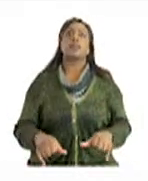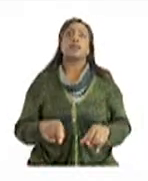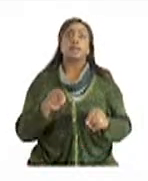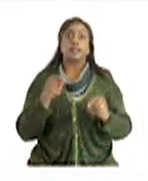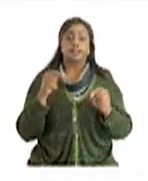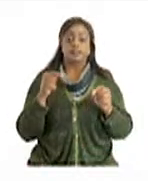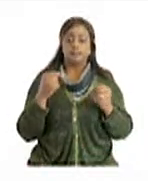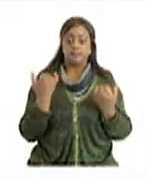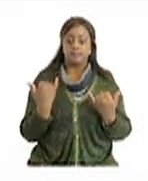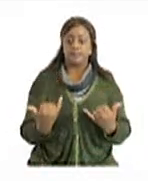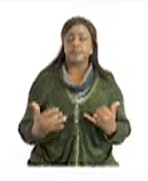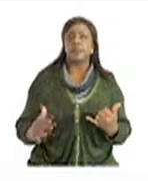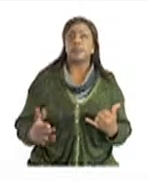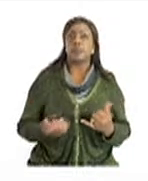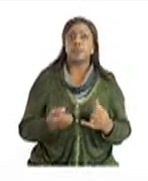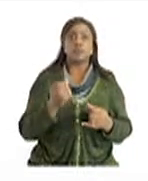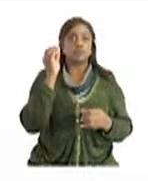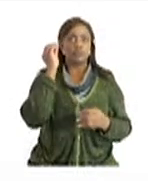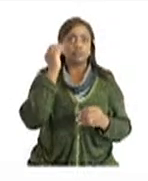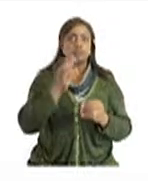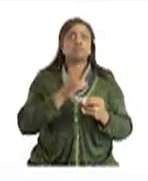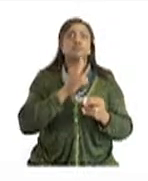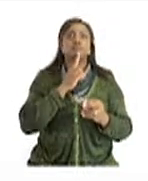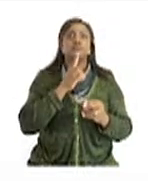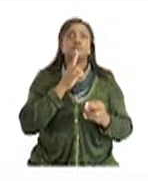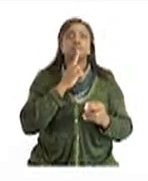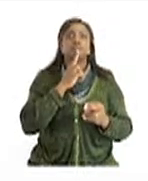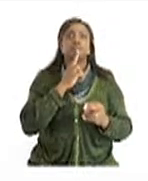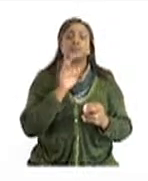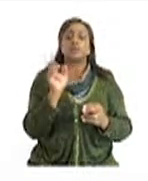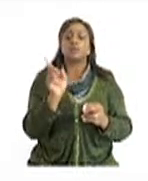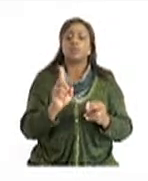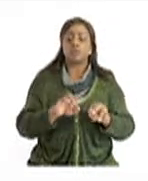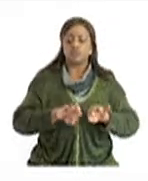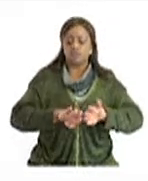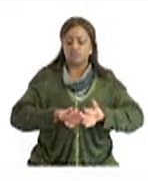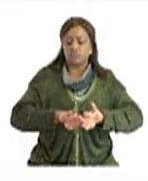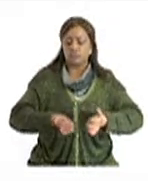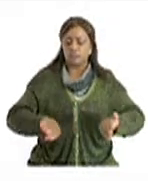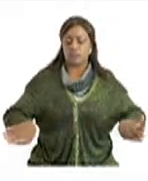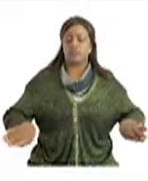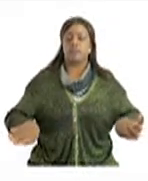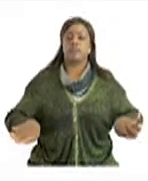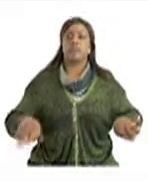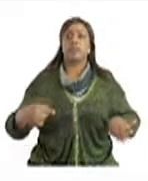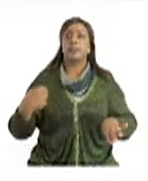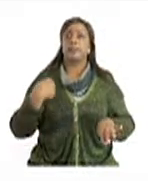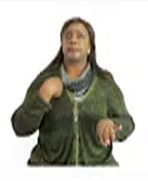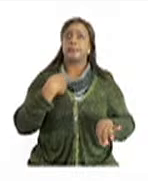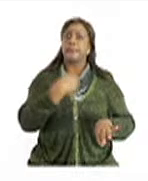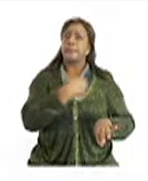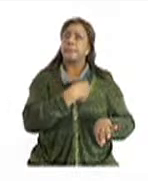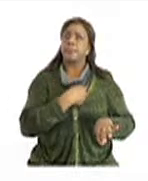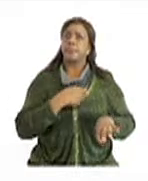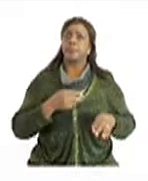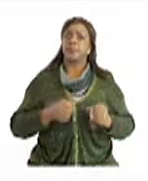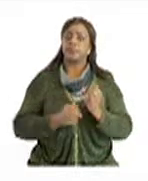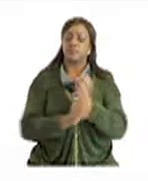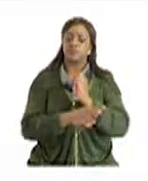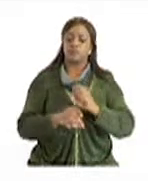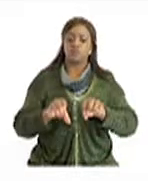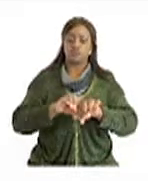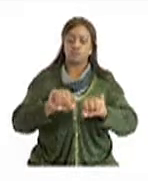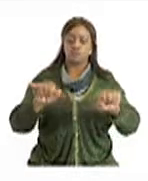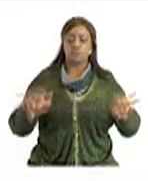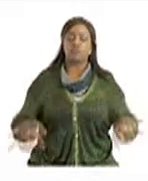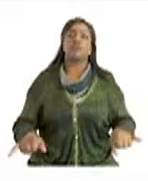this activity. The first thing you need to do is study the diagrams that are provided for you. And once you have